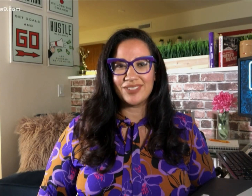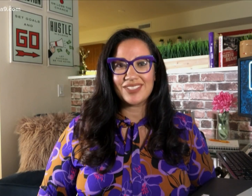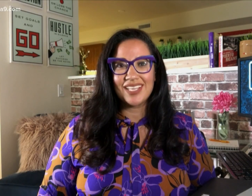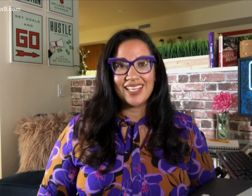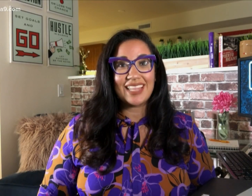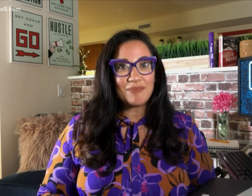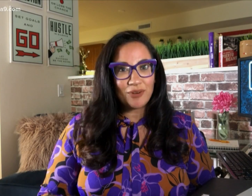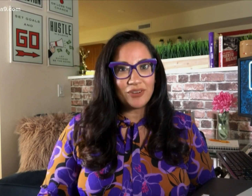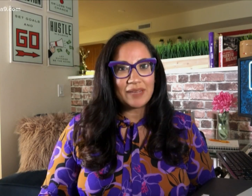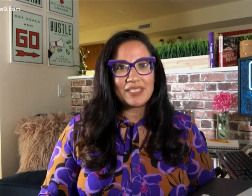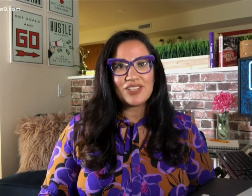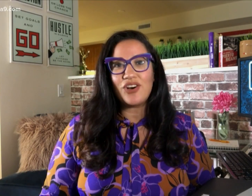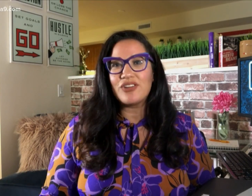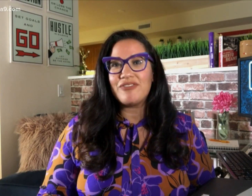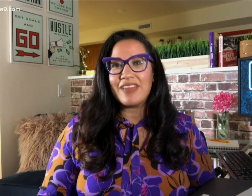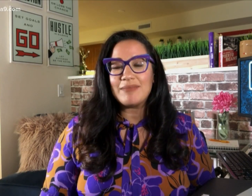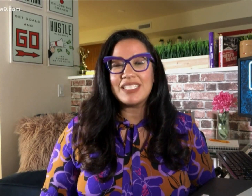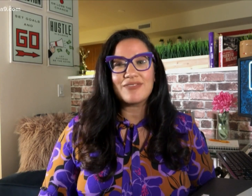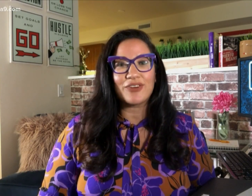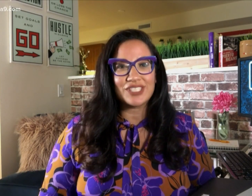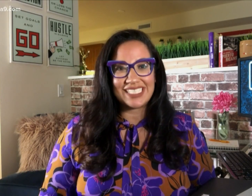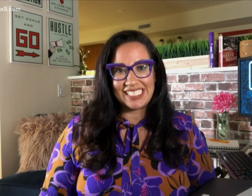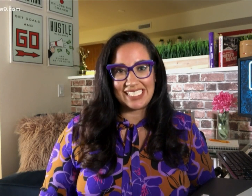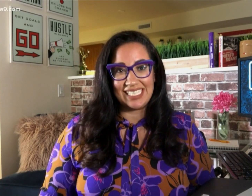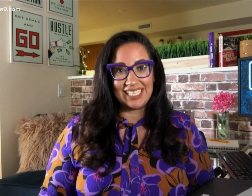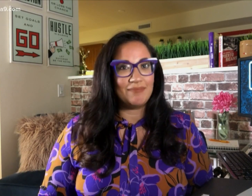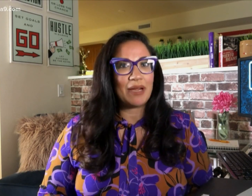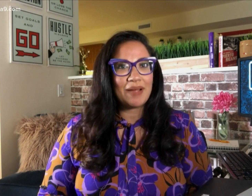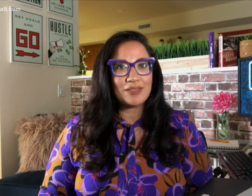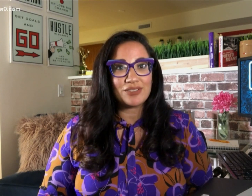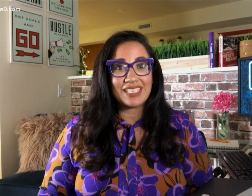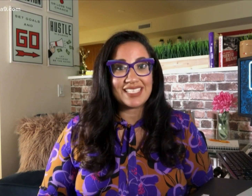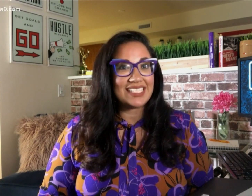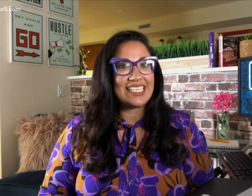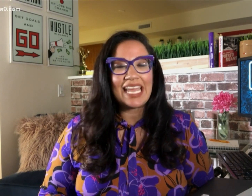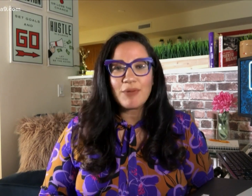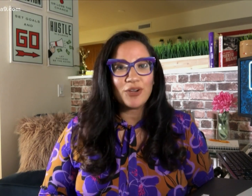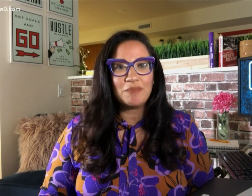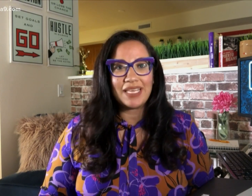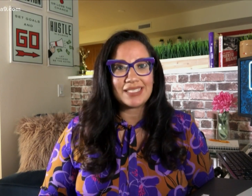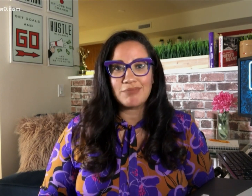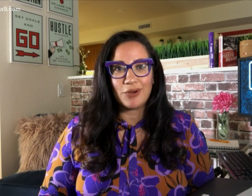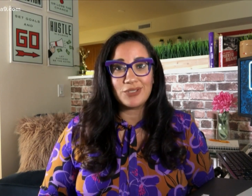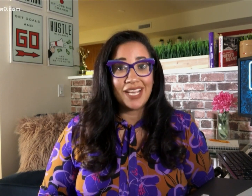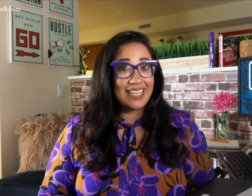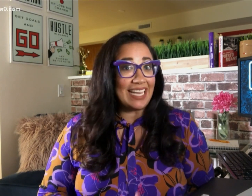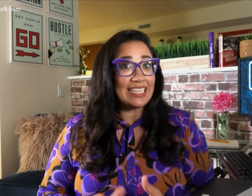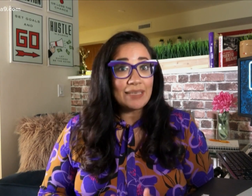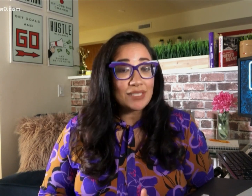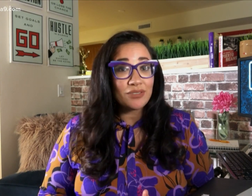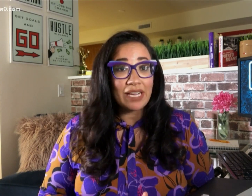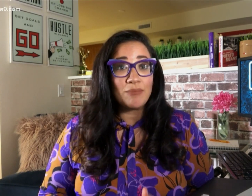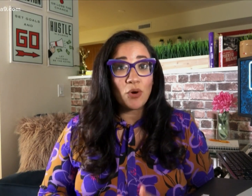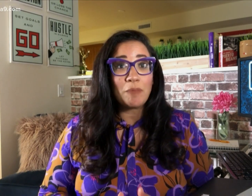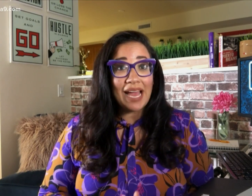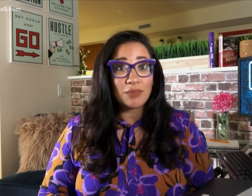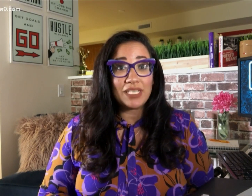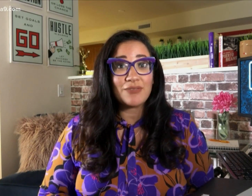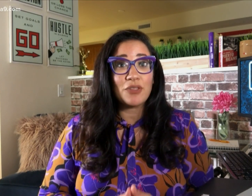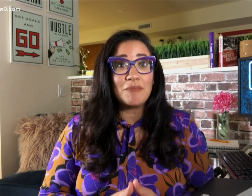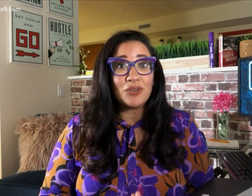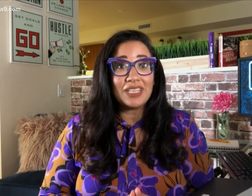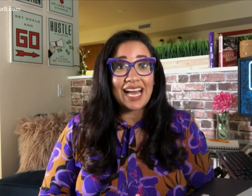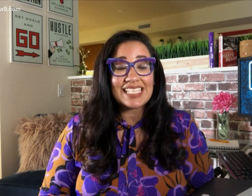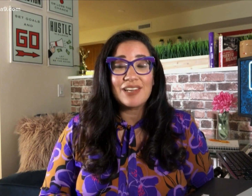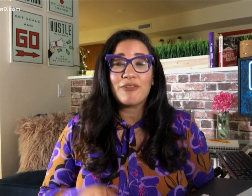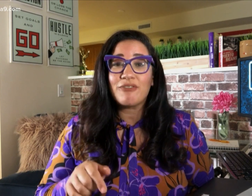Hey, Bruce. That program is called Families First DC, and Mayor Bowser says it's a neighborhood-based approach that claims to create more pathways